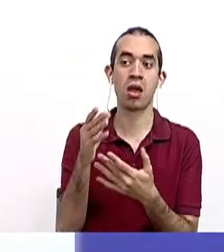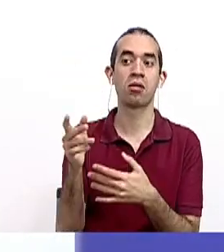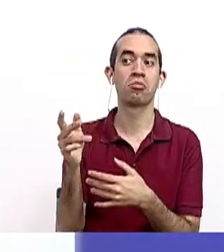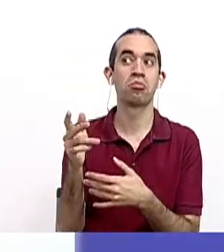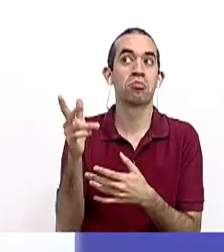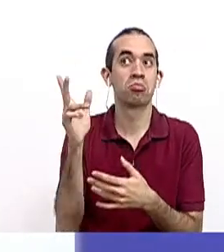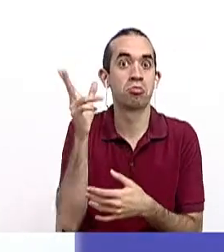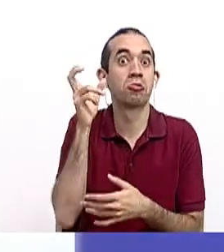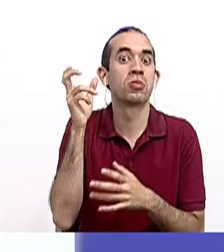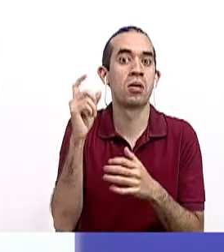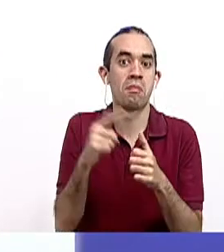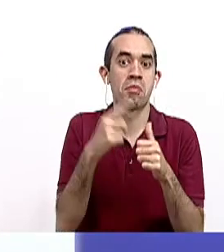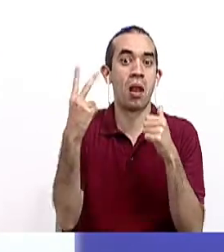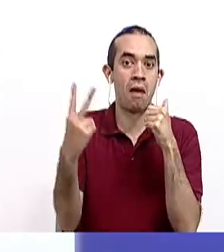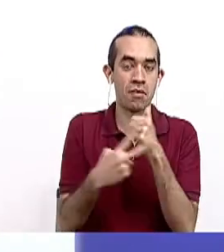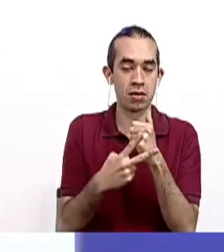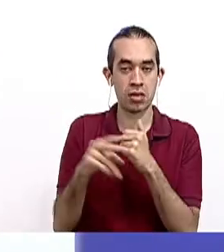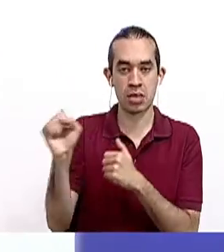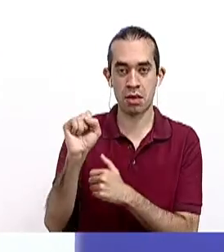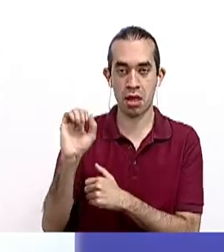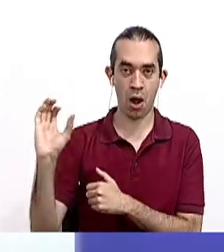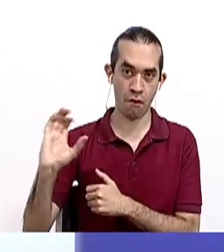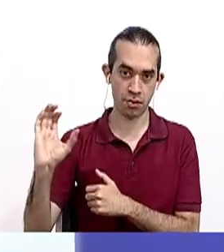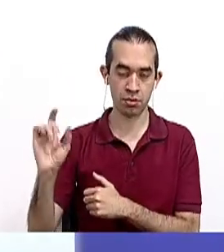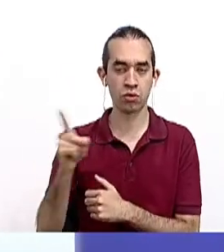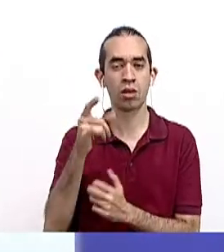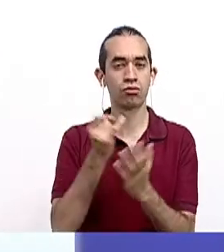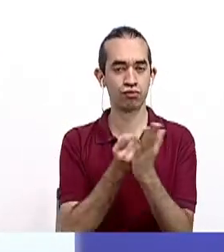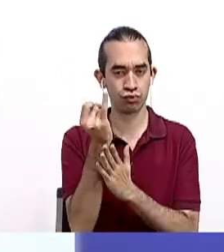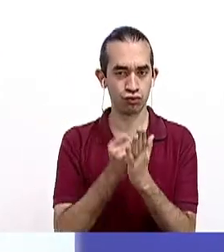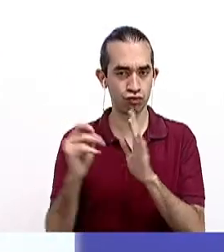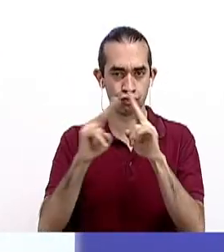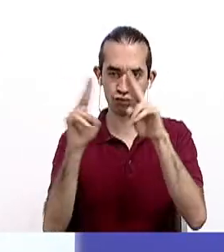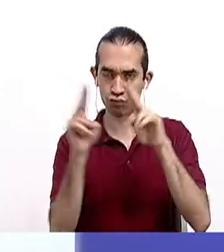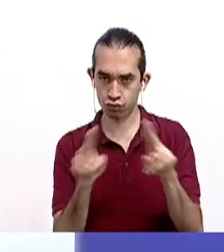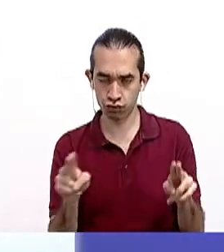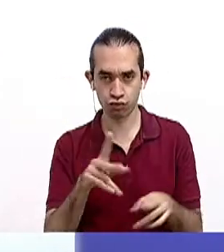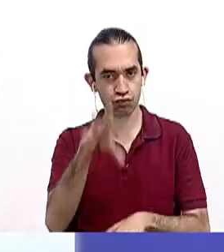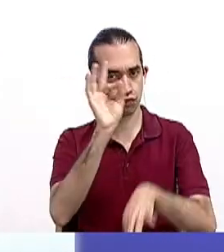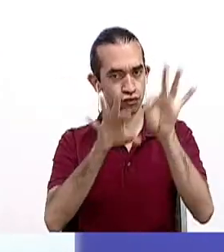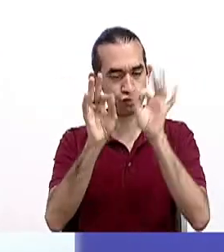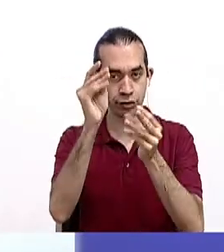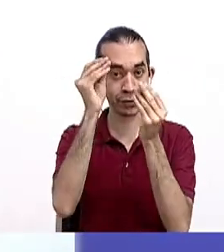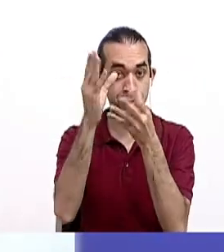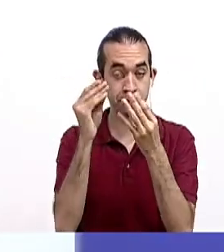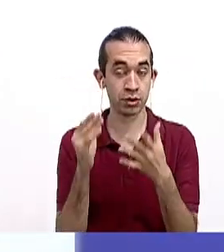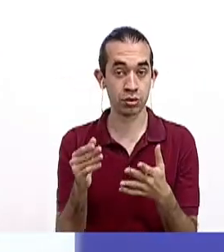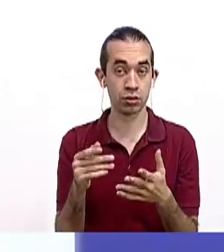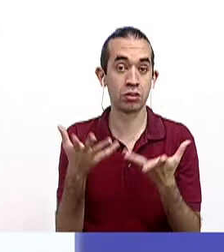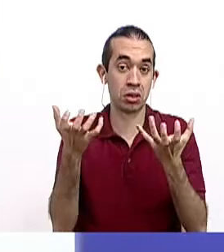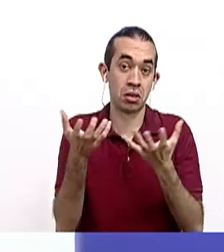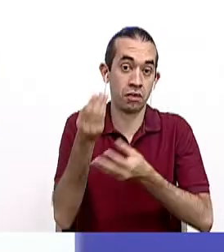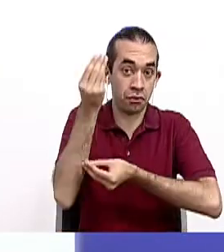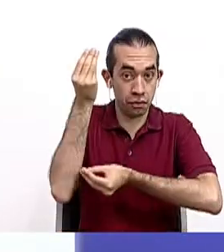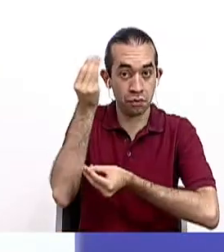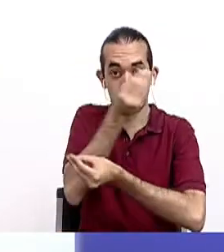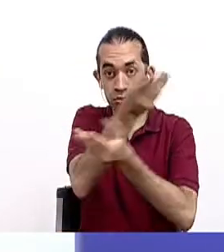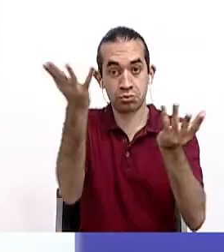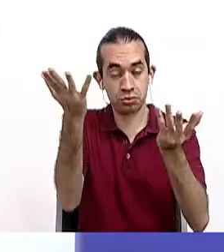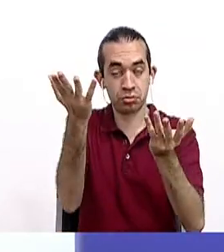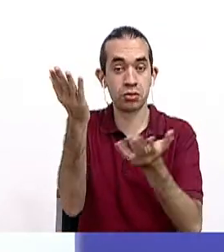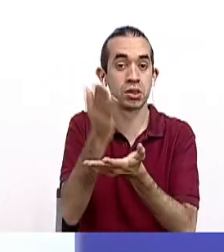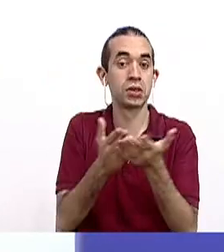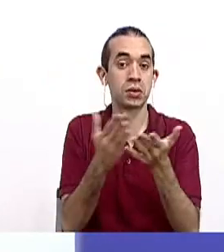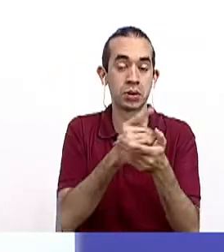first time, okay? You go online, you find some information about her, and then you want to share that information with some of